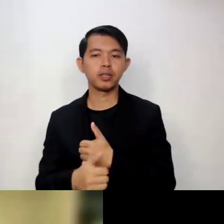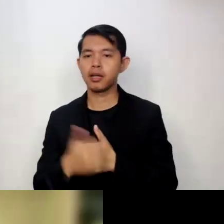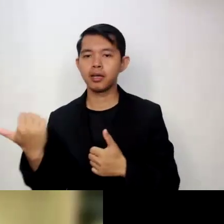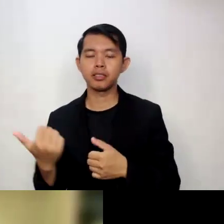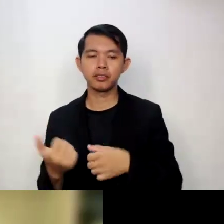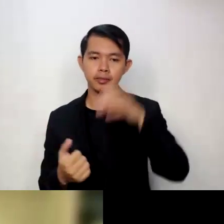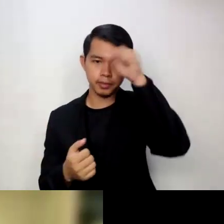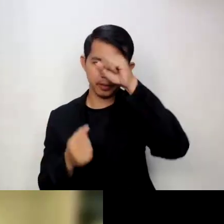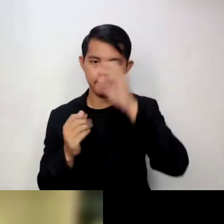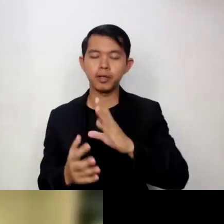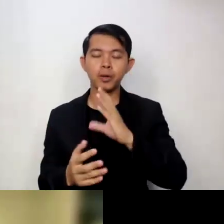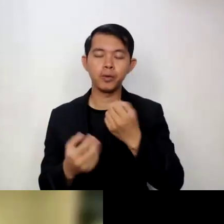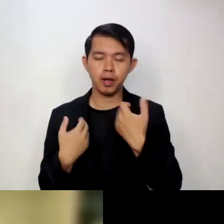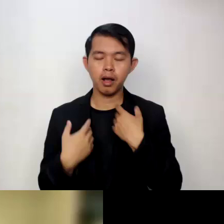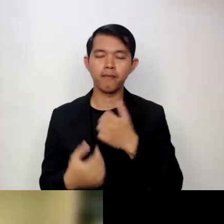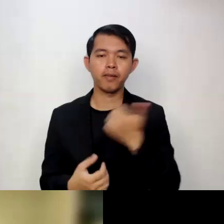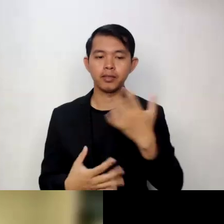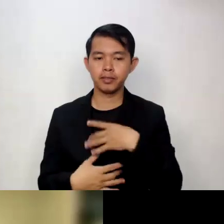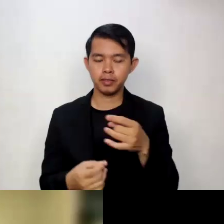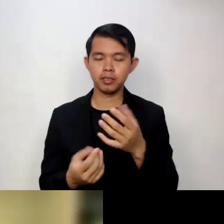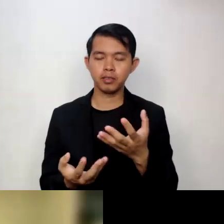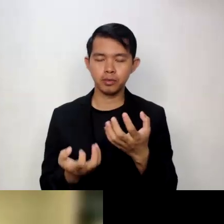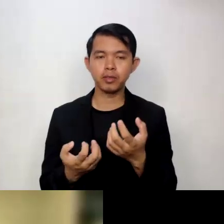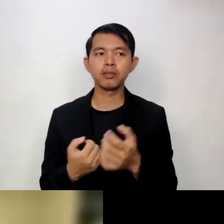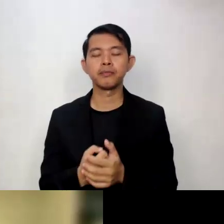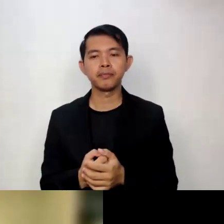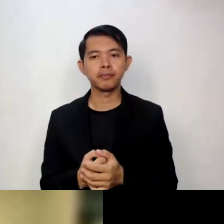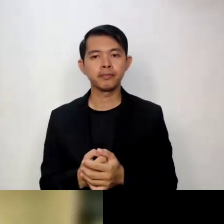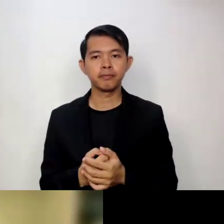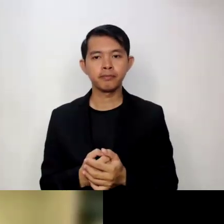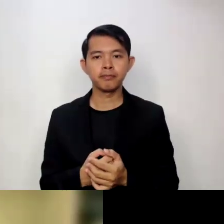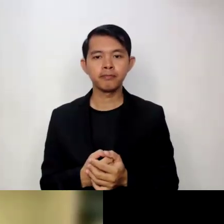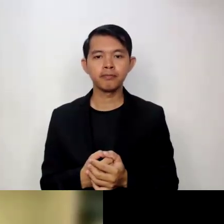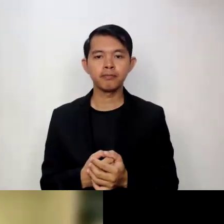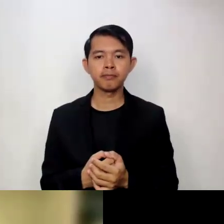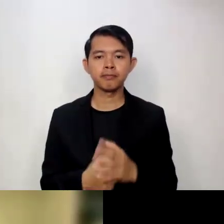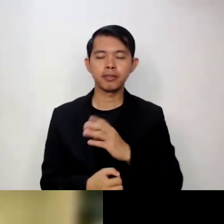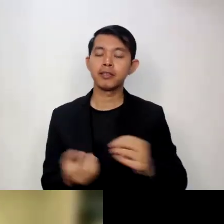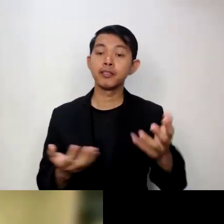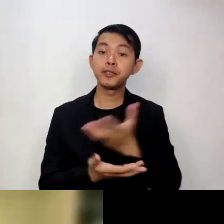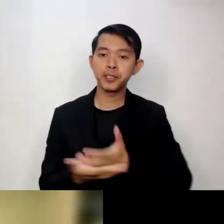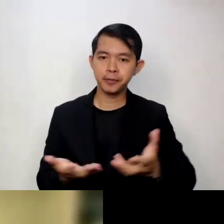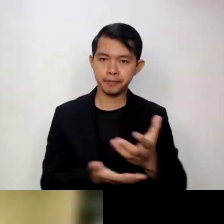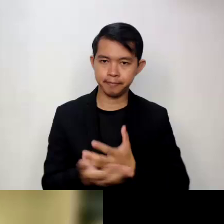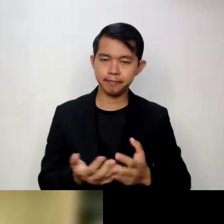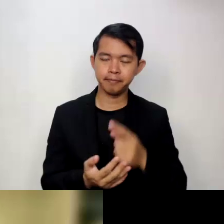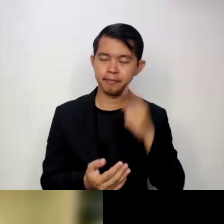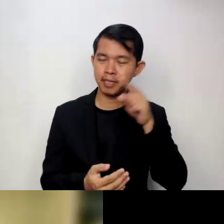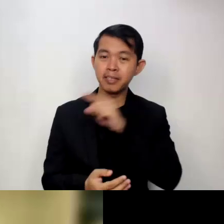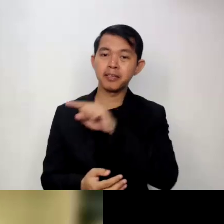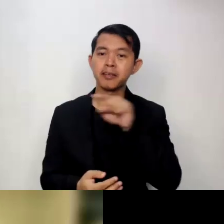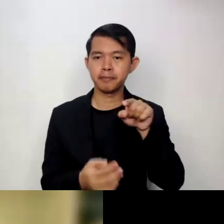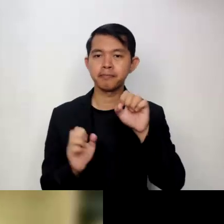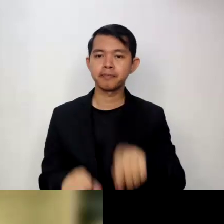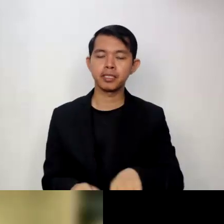different interests than we have, and like share the space with them para magawa nila yung